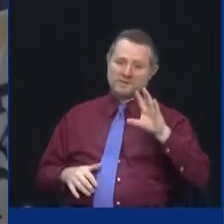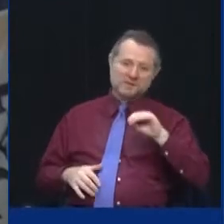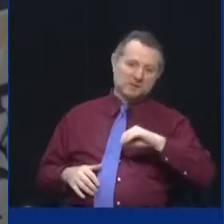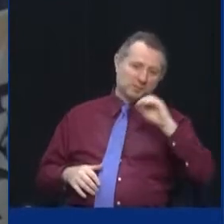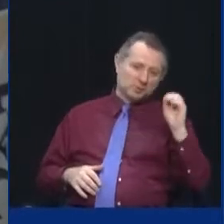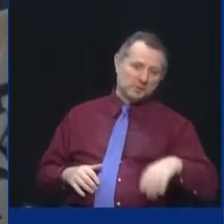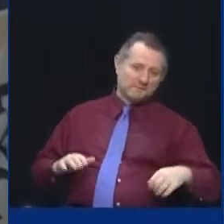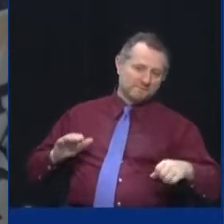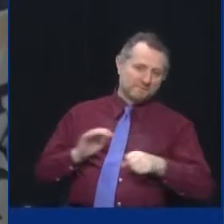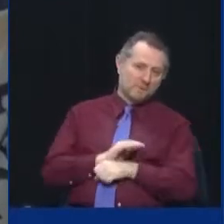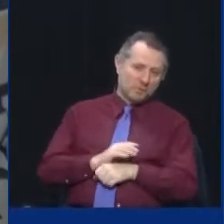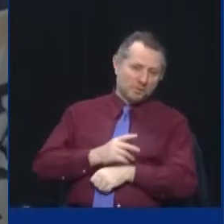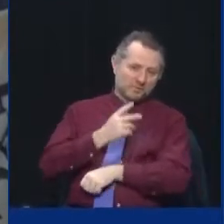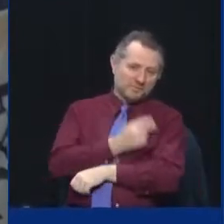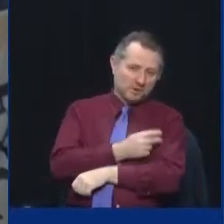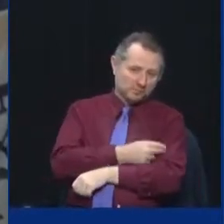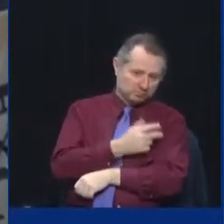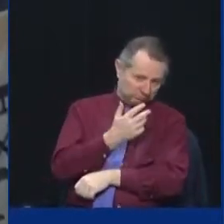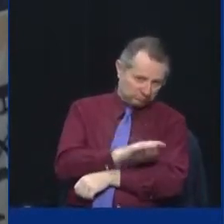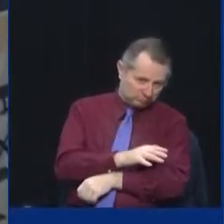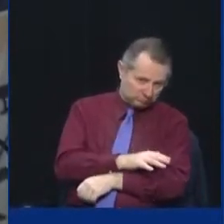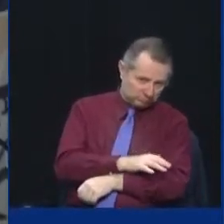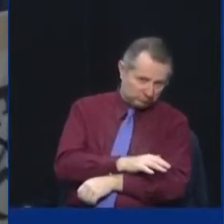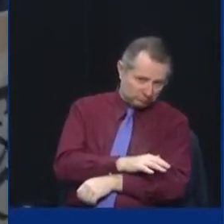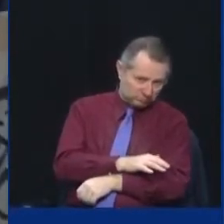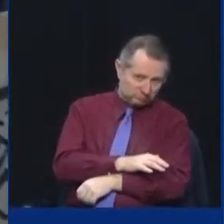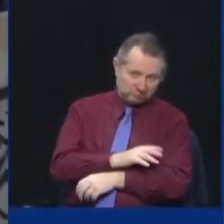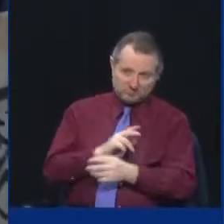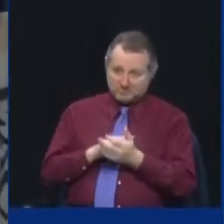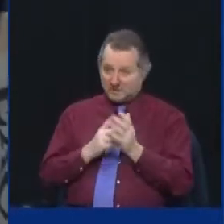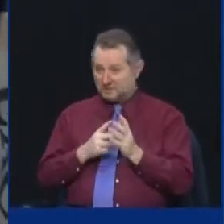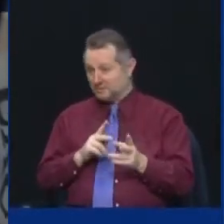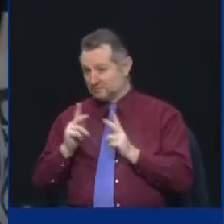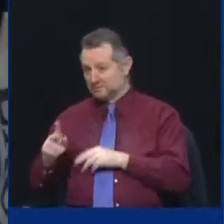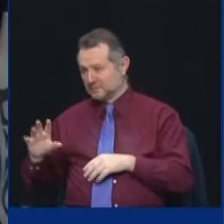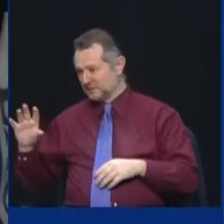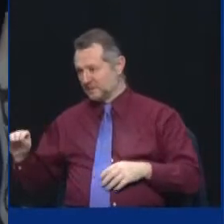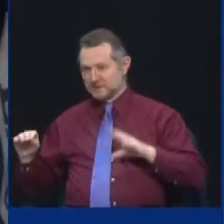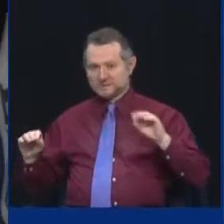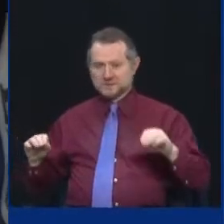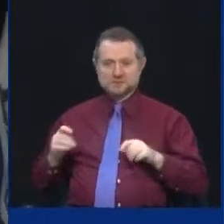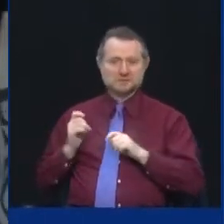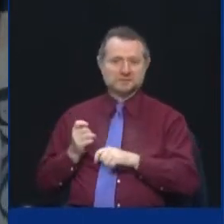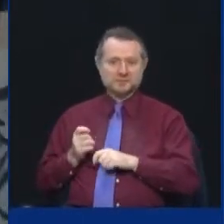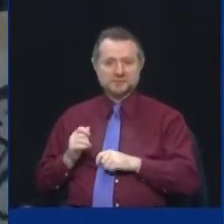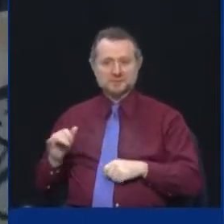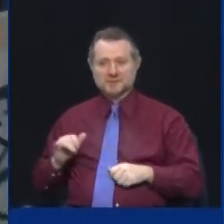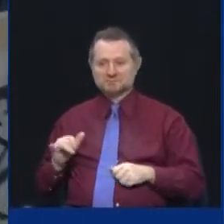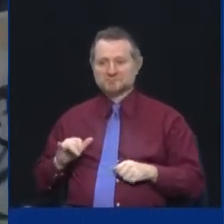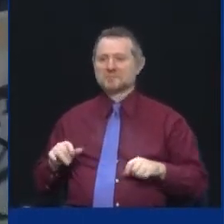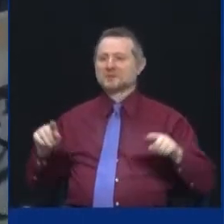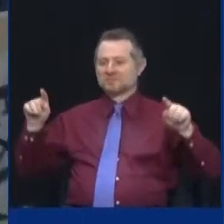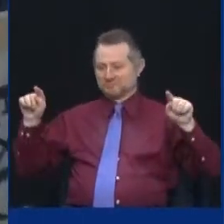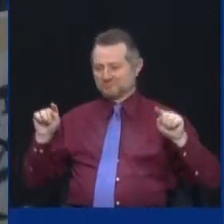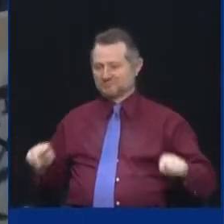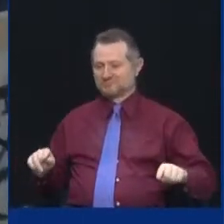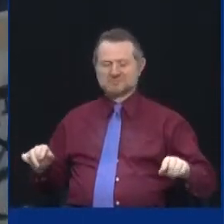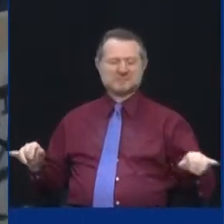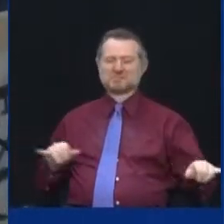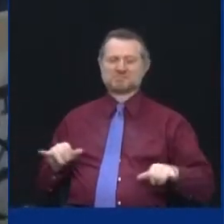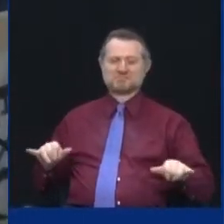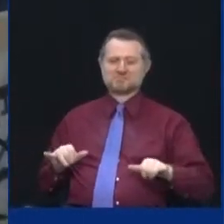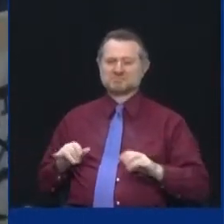vaccinated. So there's a symmetry between 50% vaccinated in the state and 50-50.